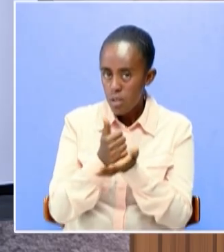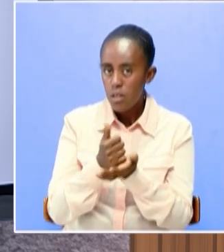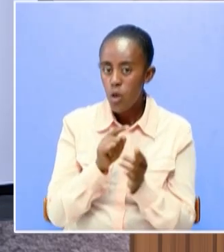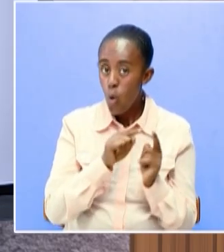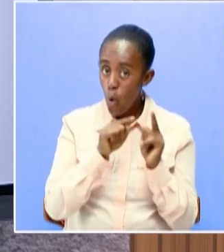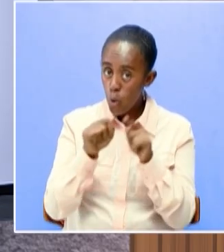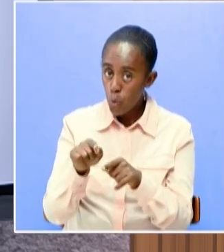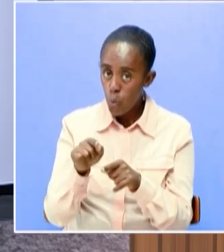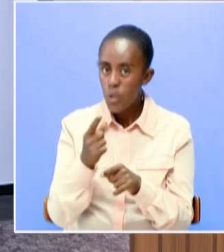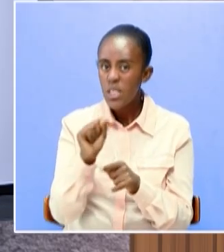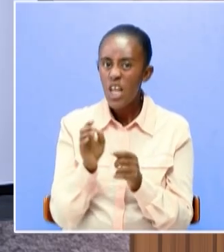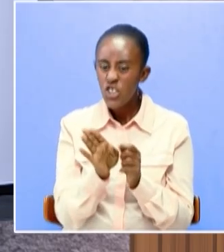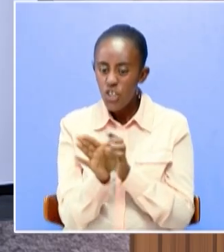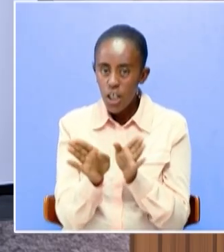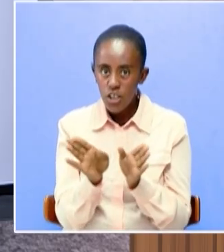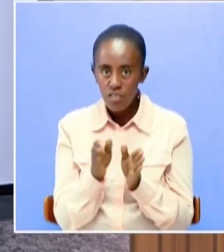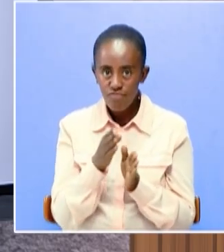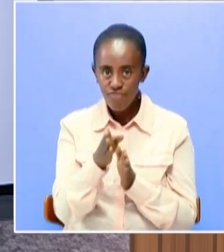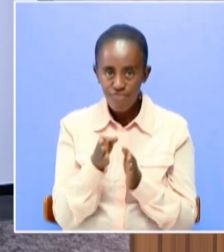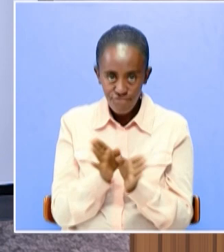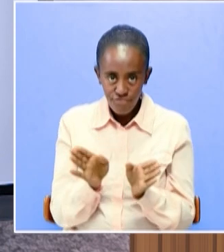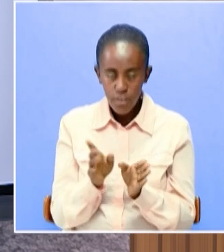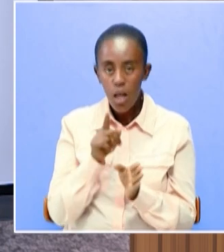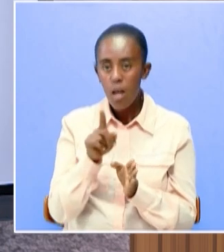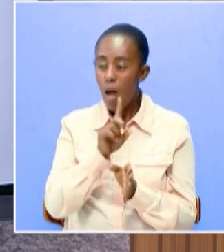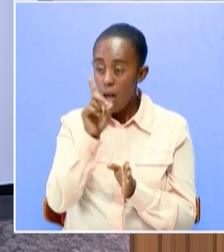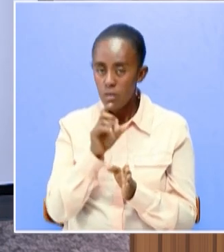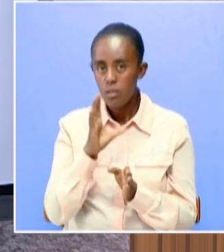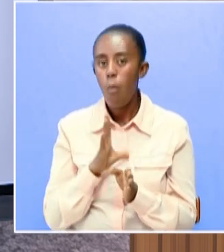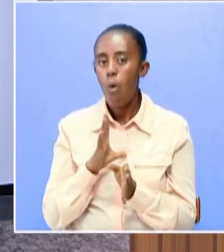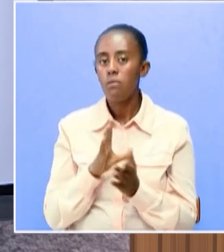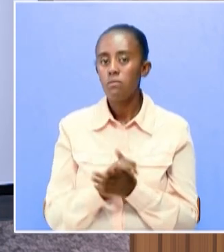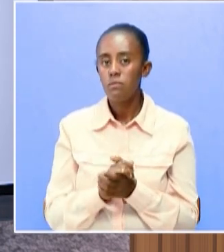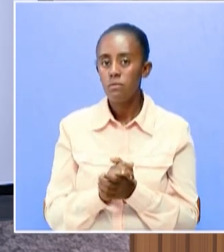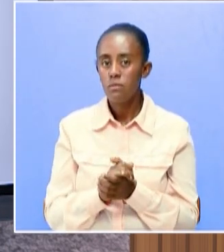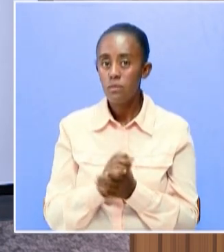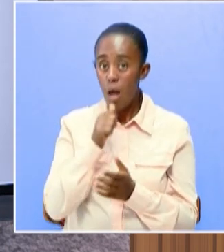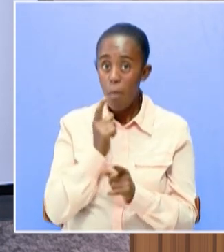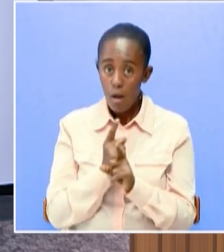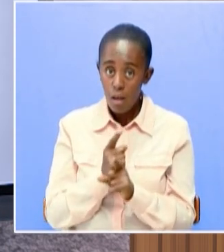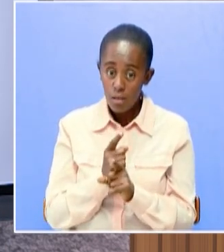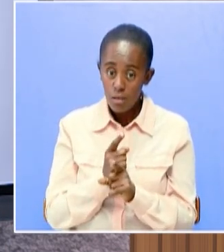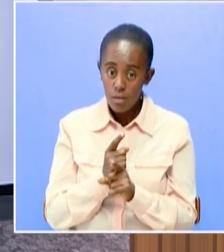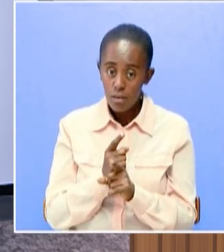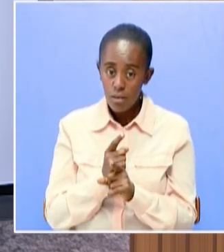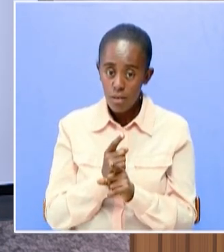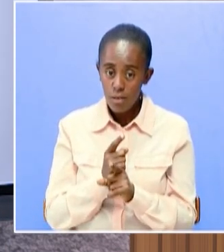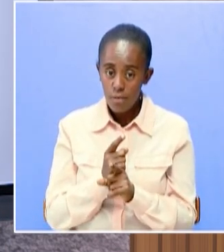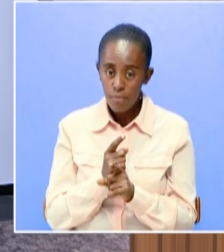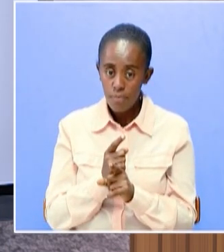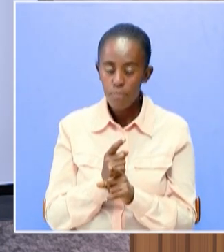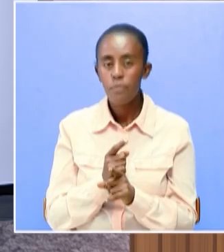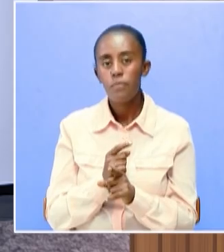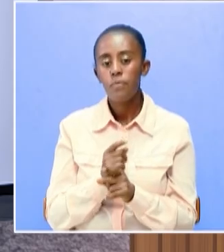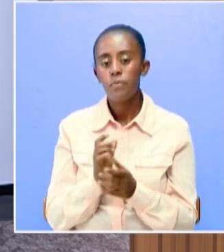the junction and ask someone else. Am I right? Good. What about